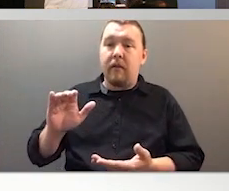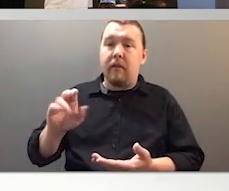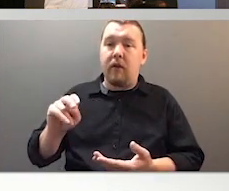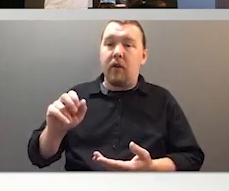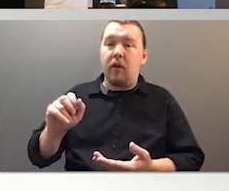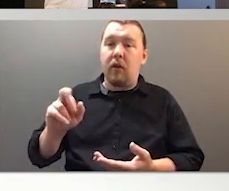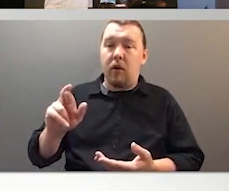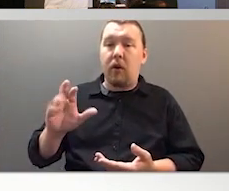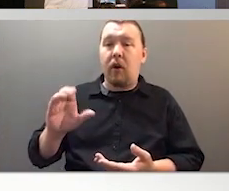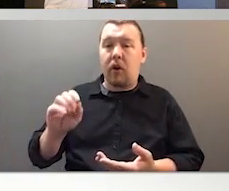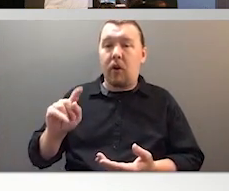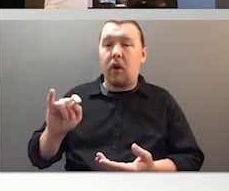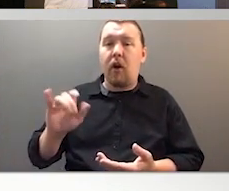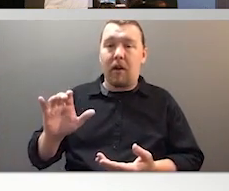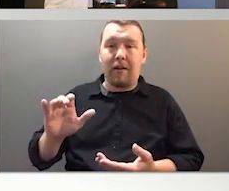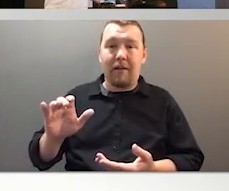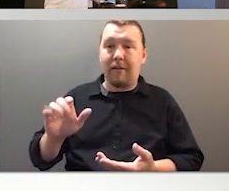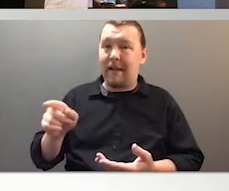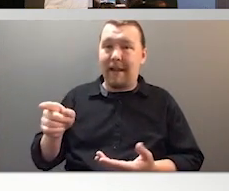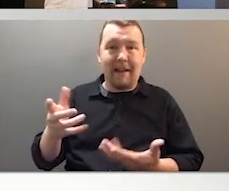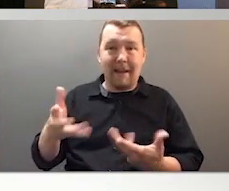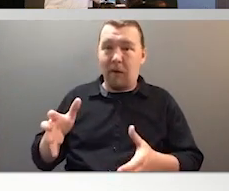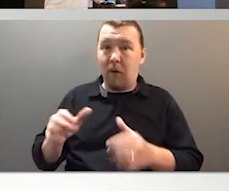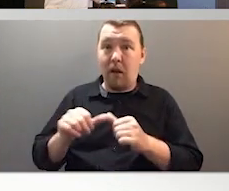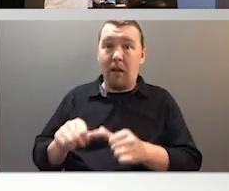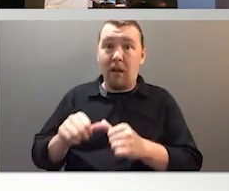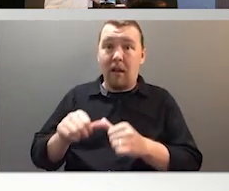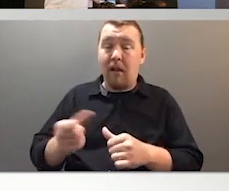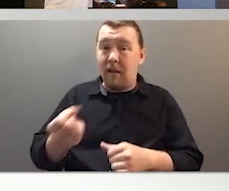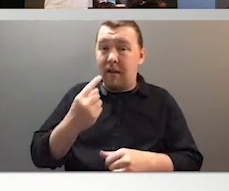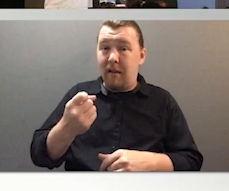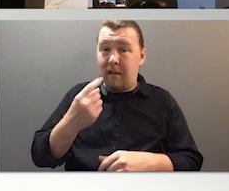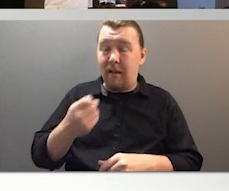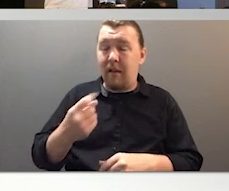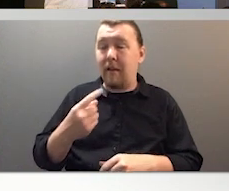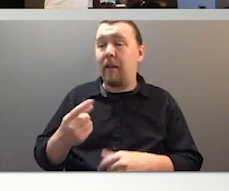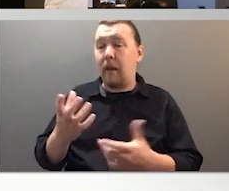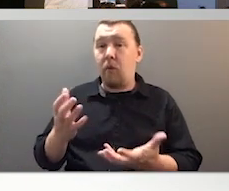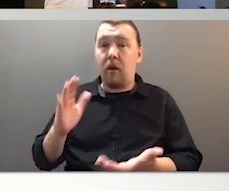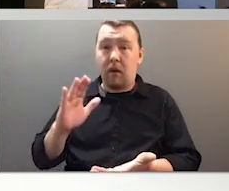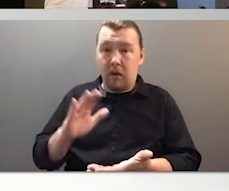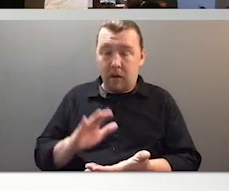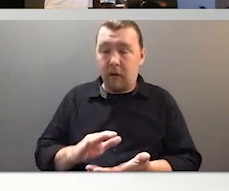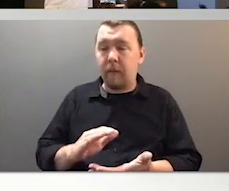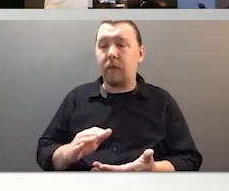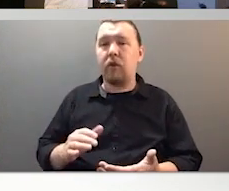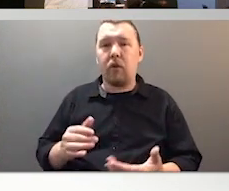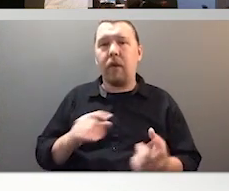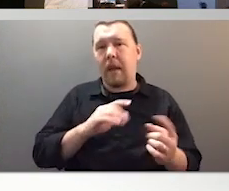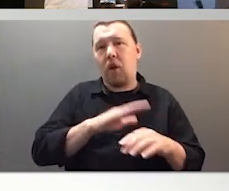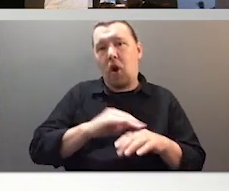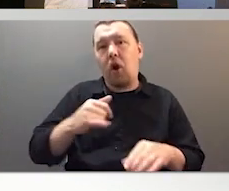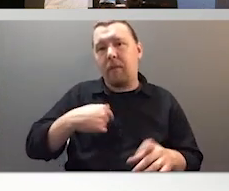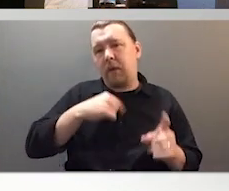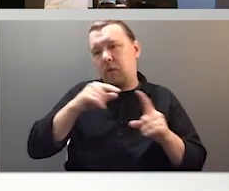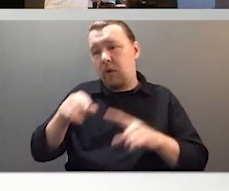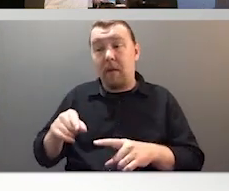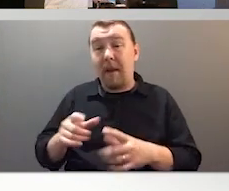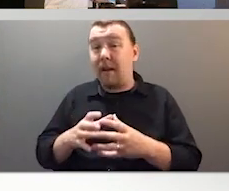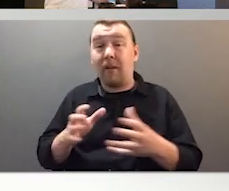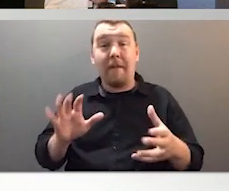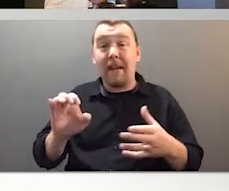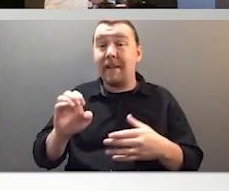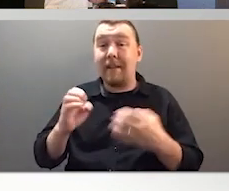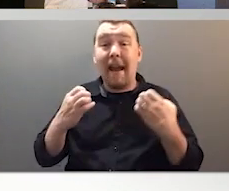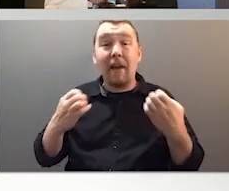they called me in. So he was able to start relaxing his body a little bit more. And a lot of his therapy sessions were just breathing. So you see